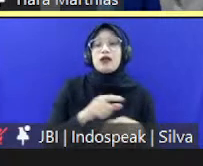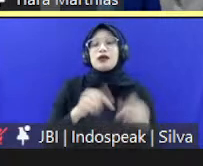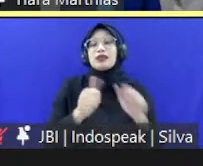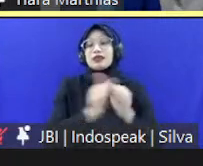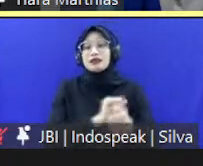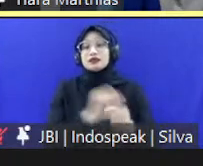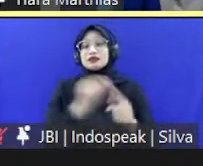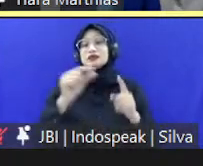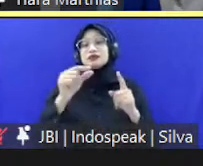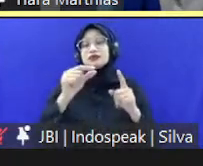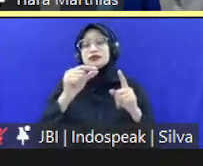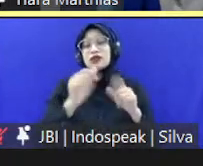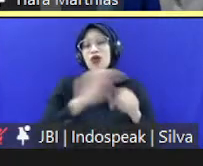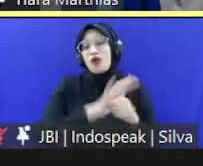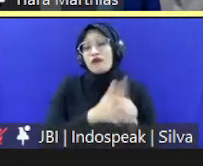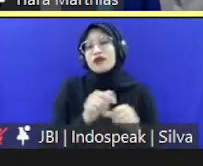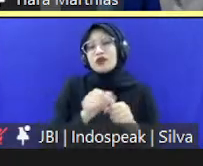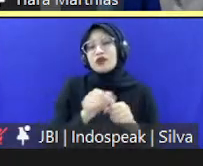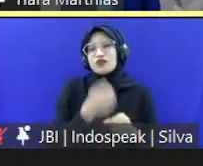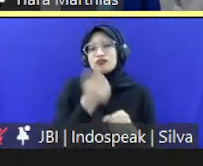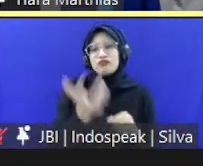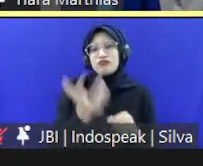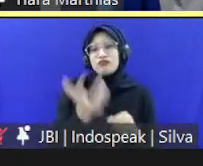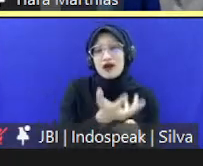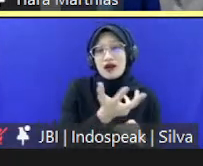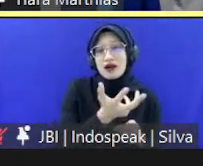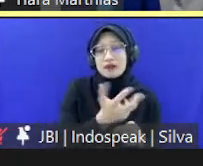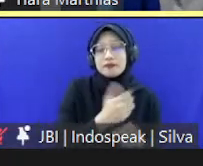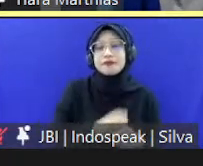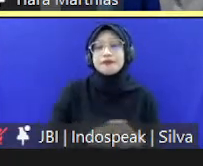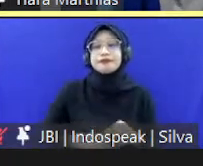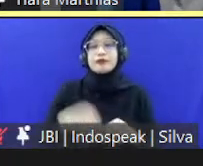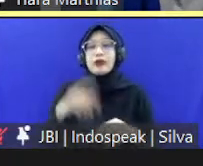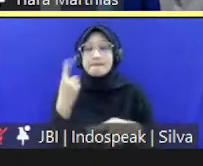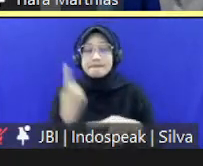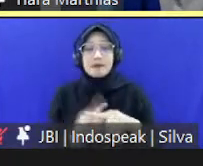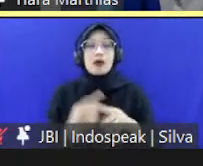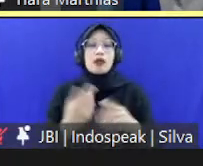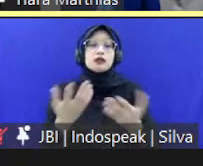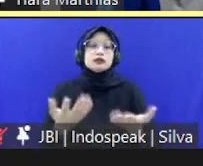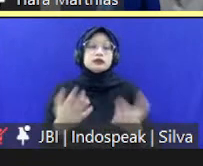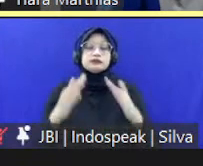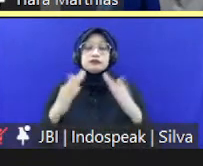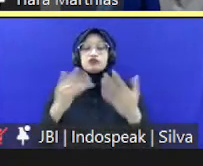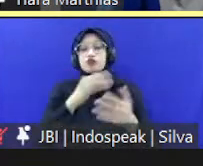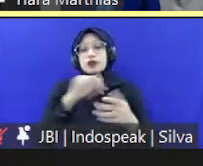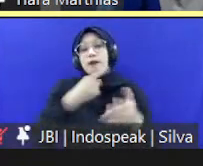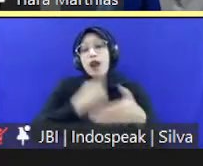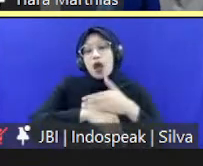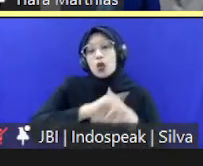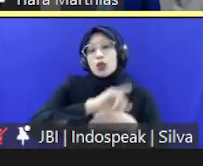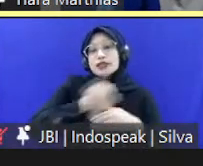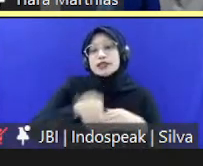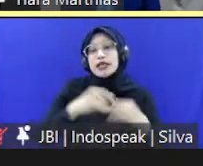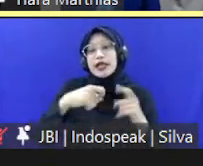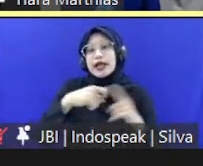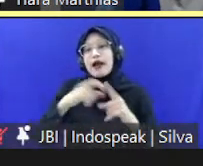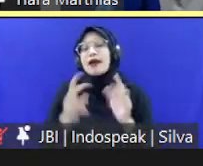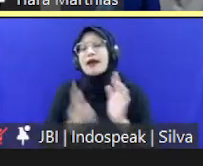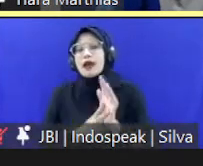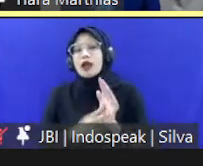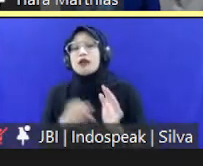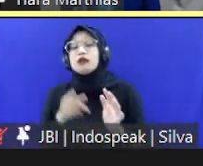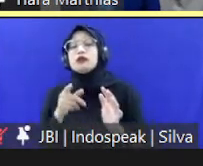And again, telehealth and coverage for home visits should also be financed either through JKN or other fund channeling.